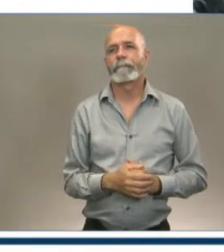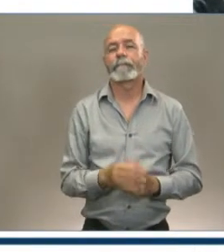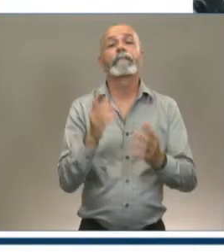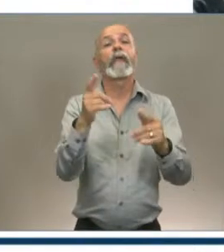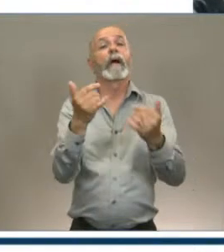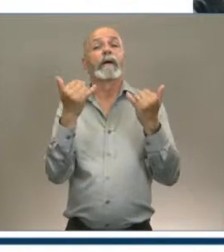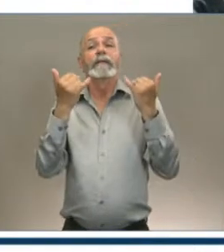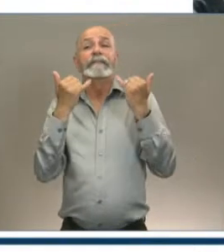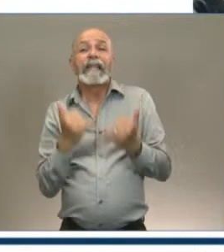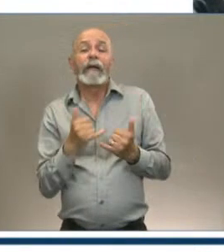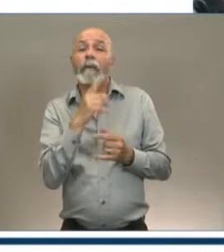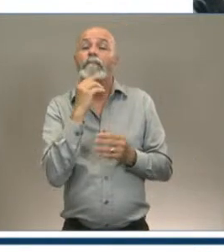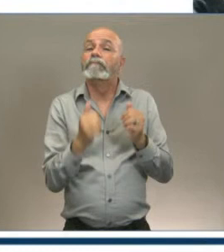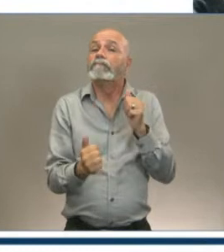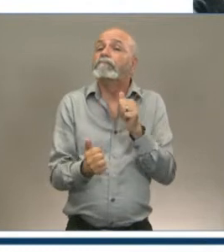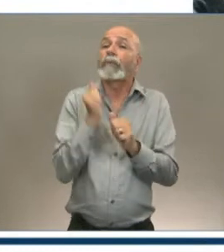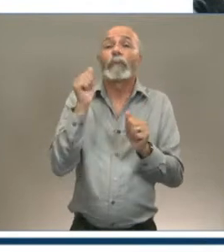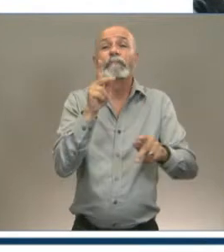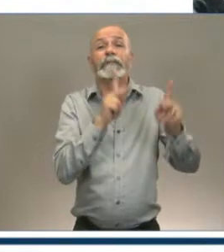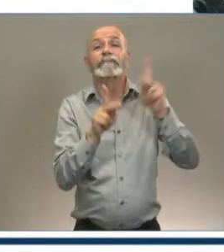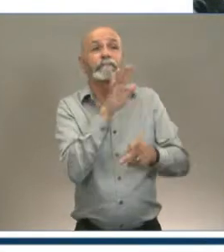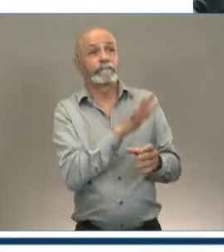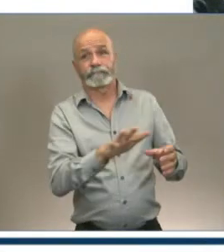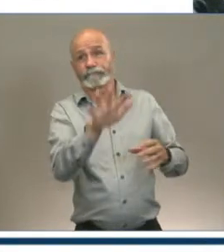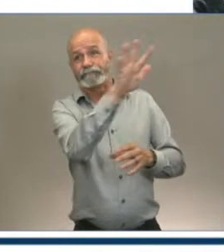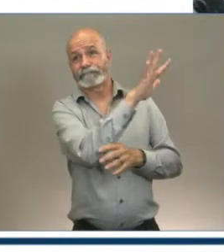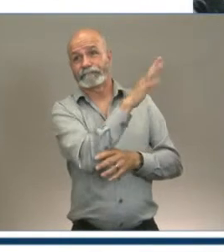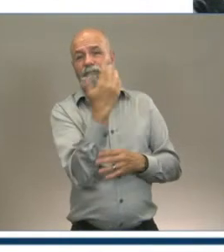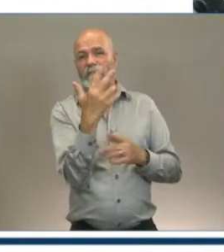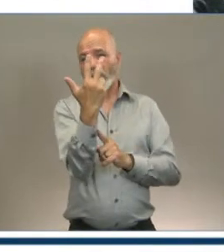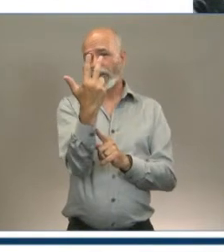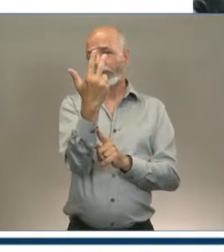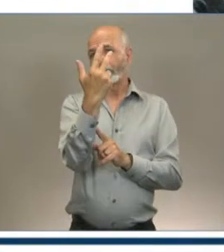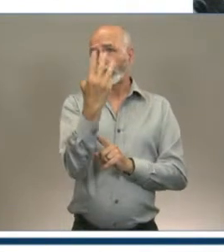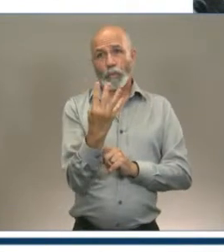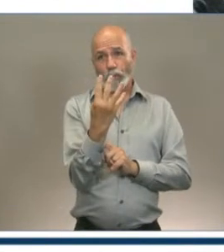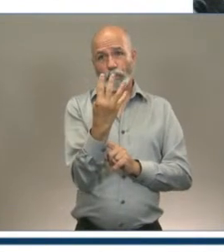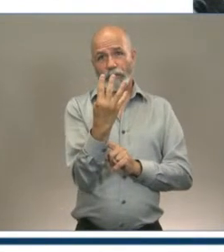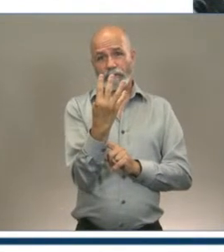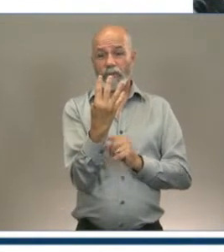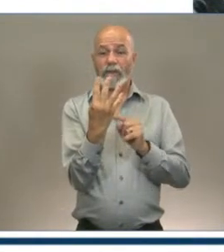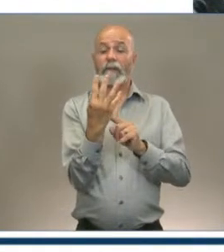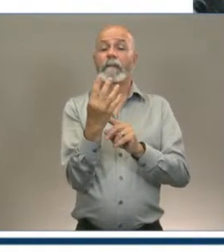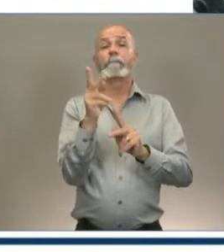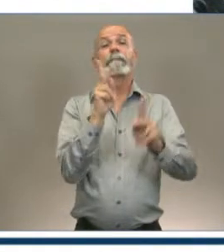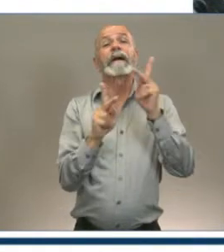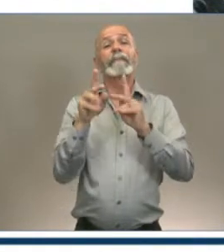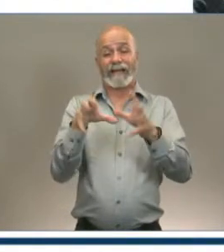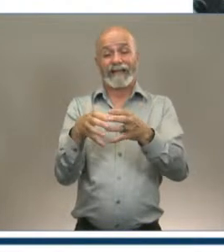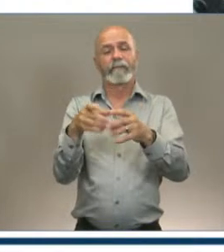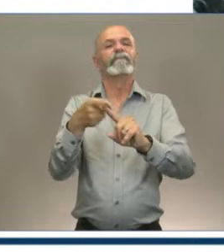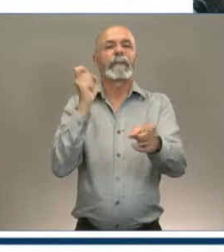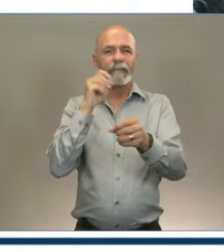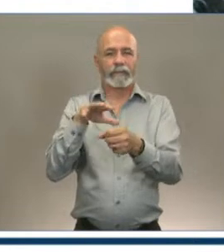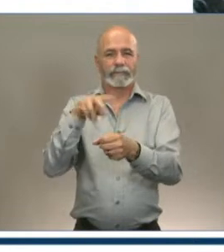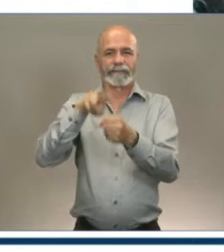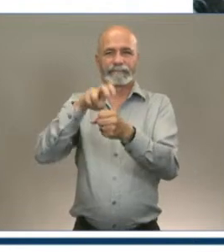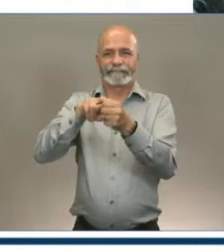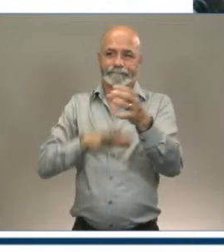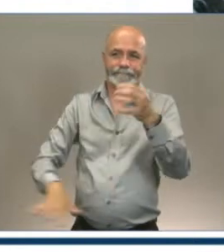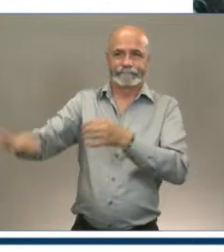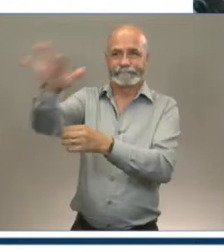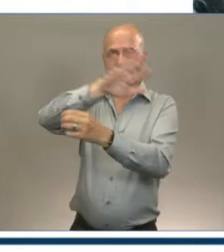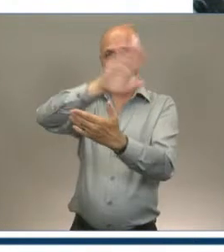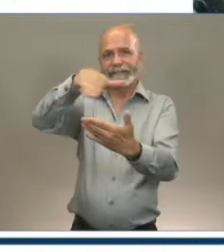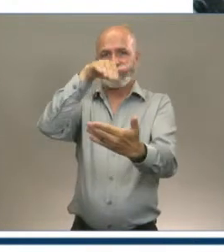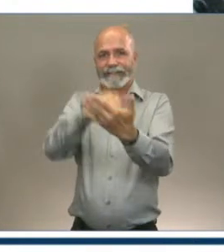zone, and that means the central zone where the QE2 operates.